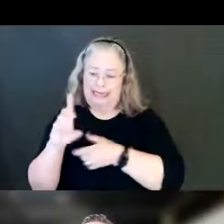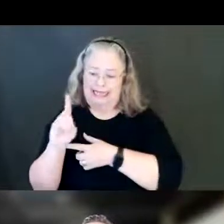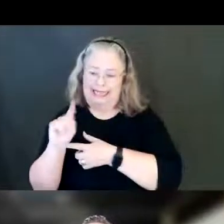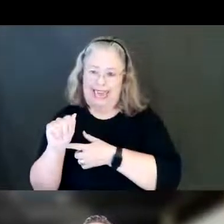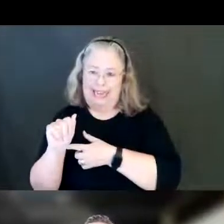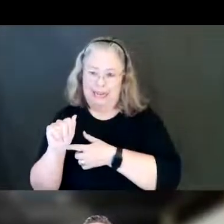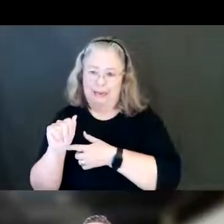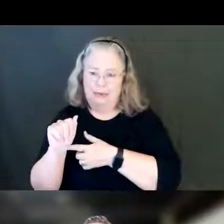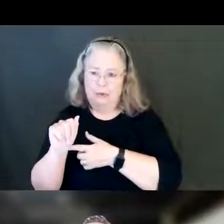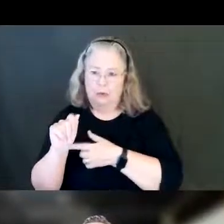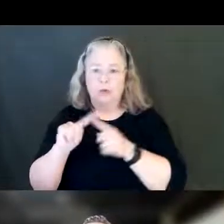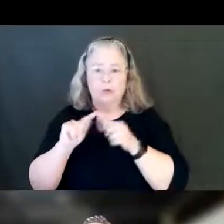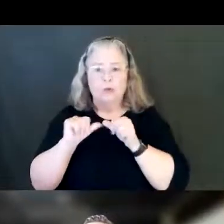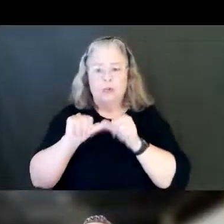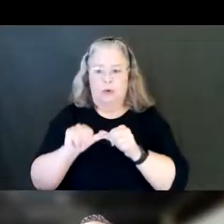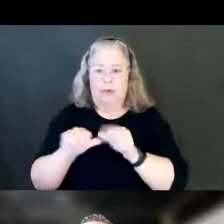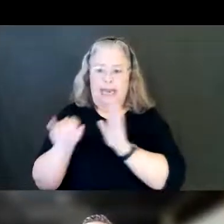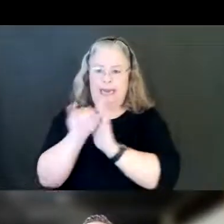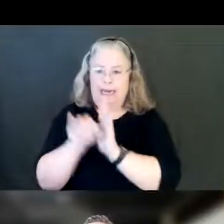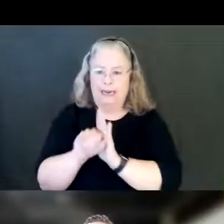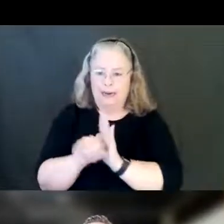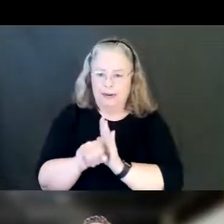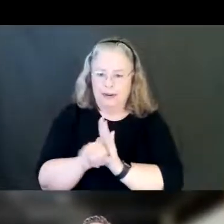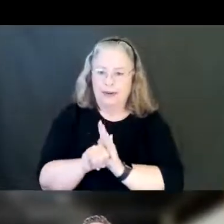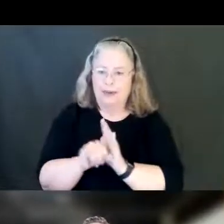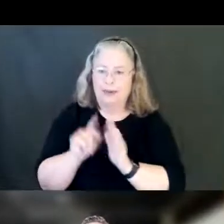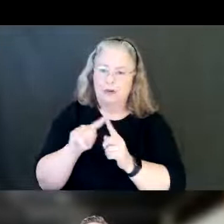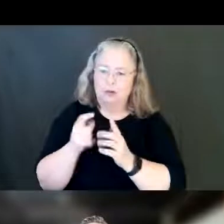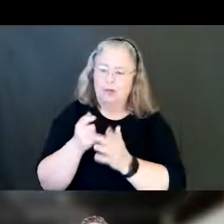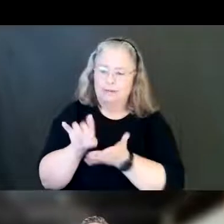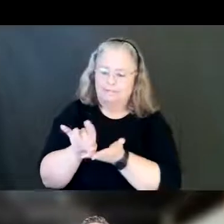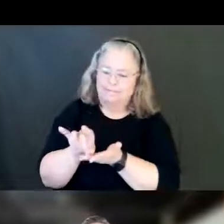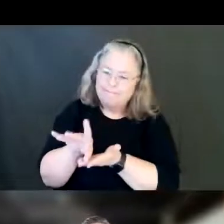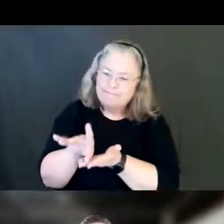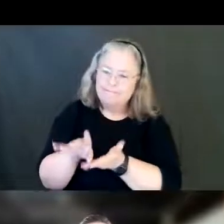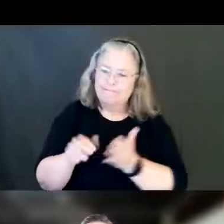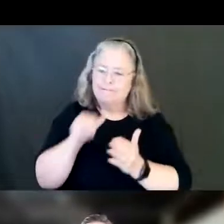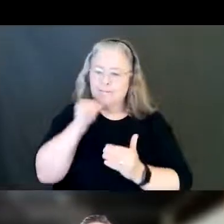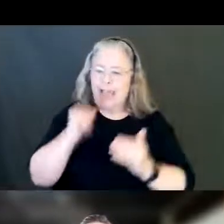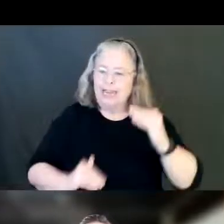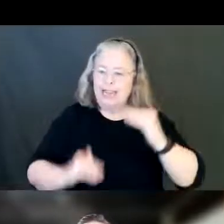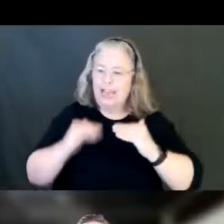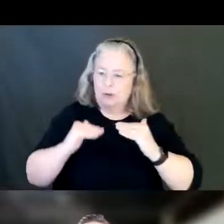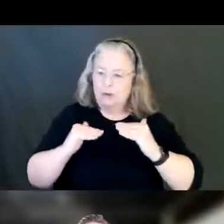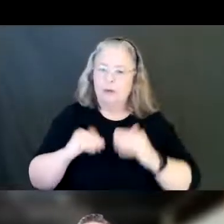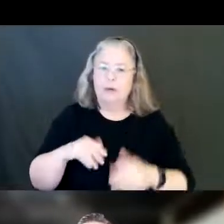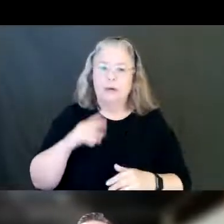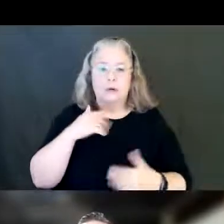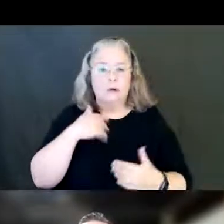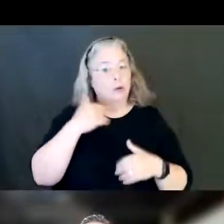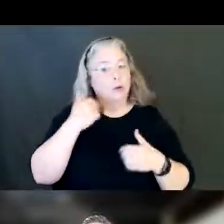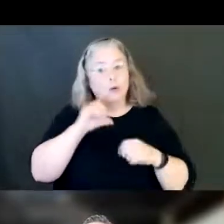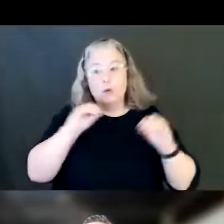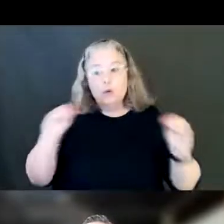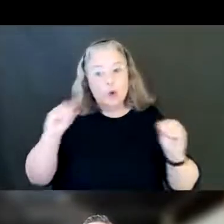identify, to continue to identify and eliminate inequities. And then, of course, as I mentioned, we have not made any decisions about